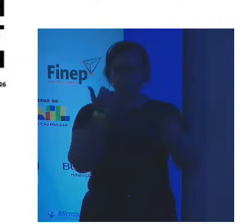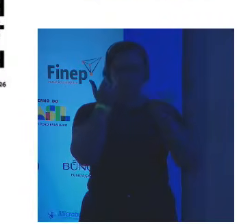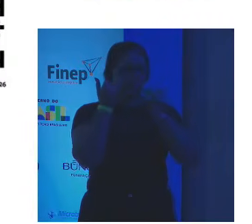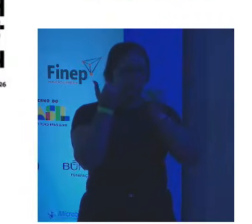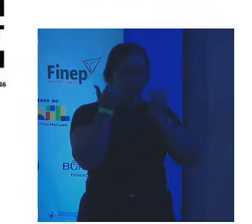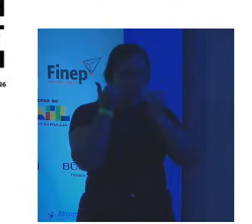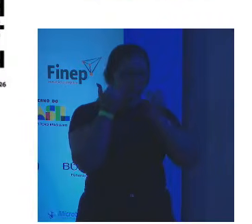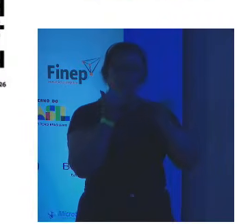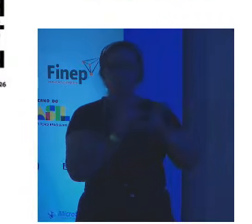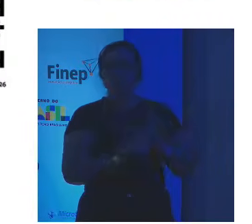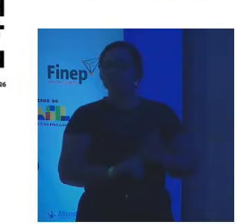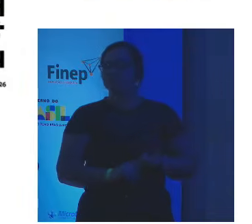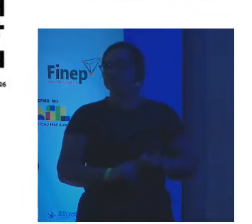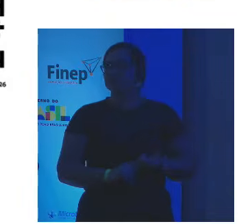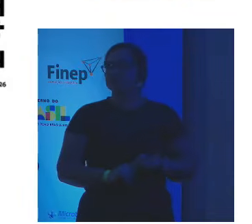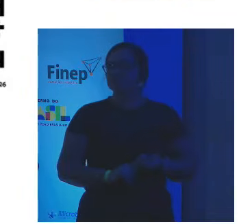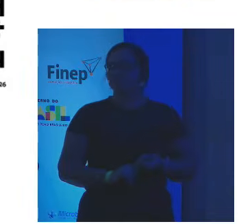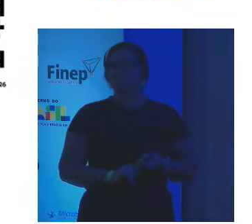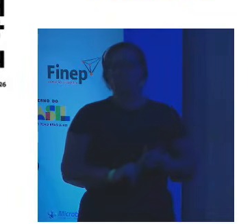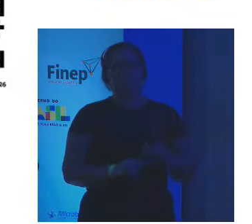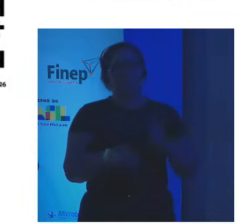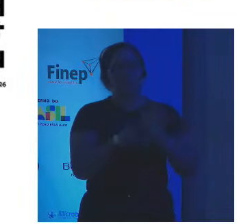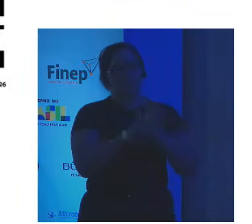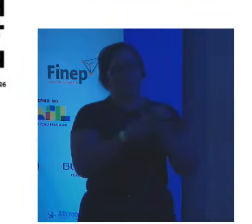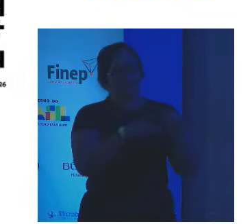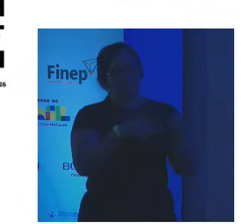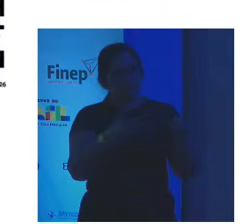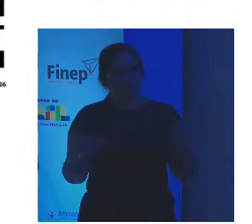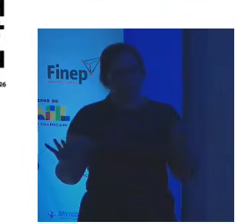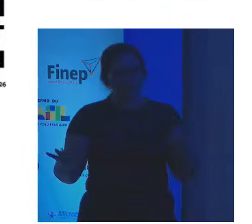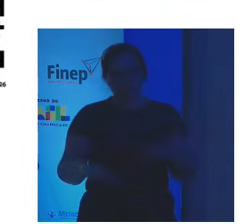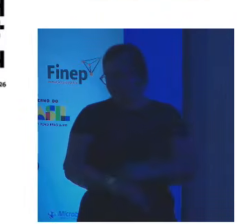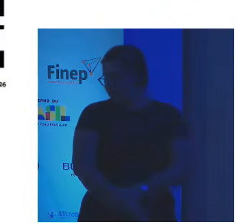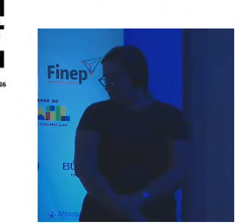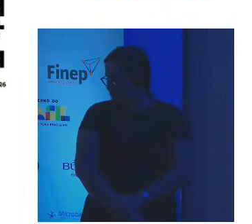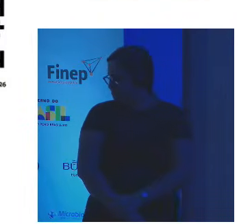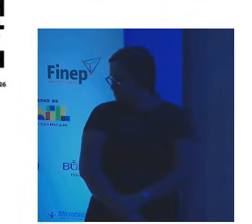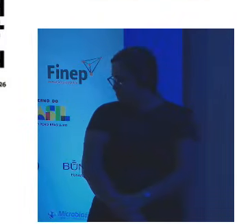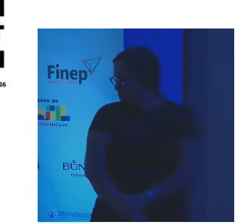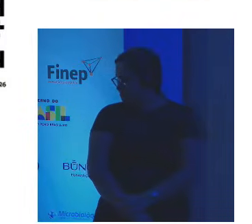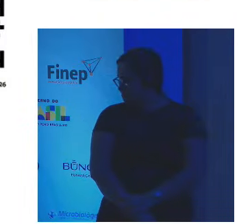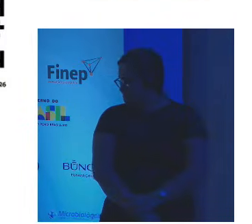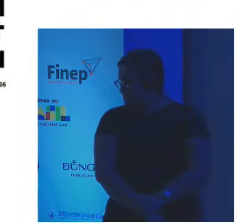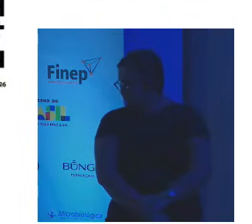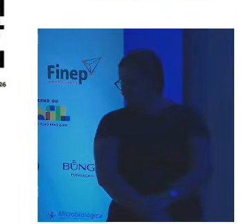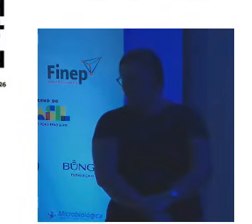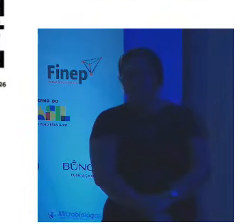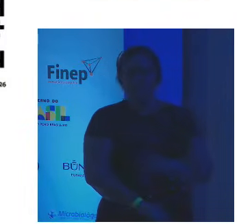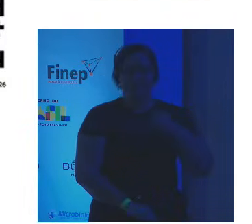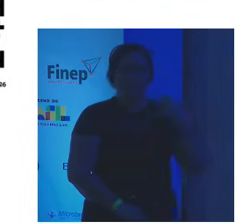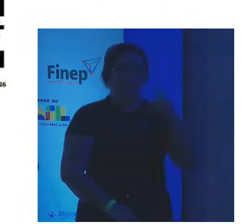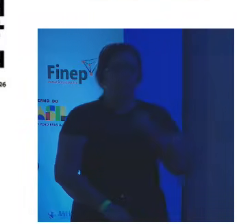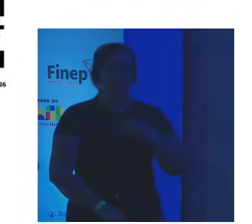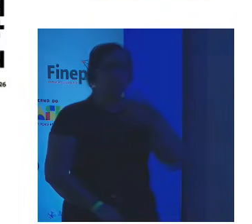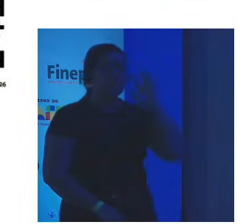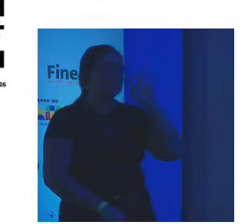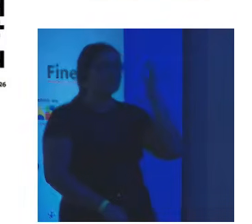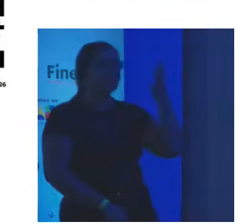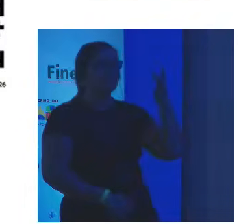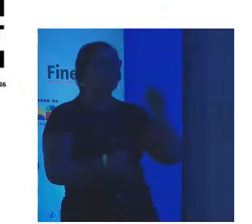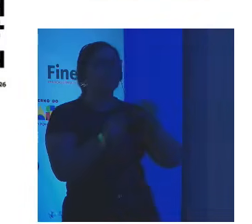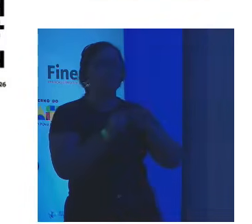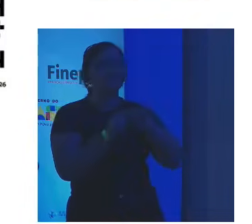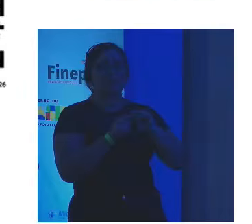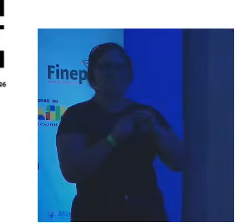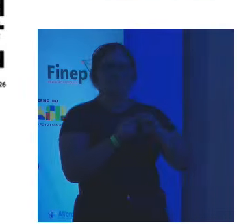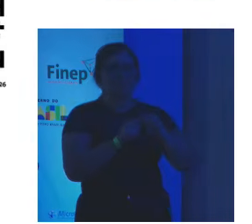Oceano. And the other thing is that we want to upgrade we have decided to upgrade the governance, saying, well,